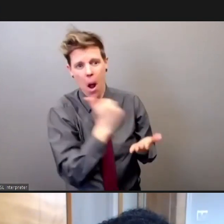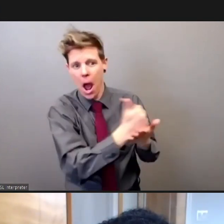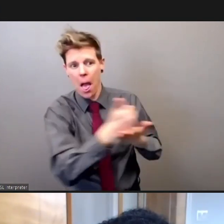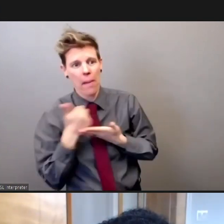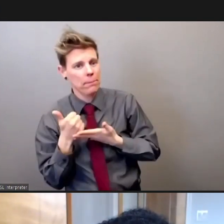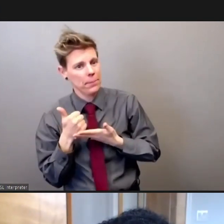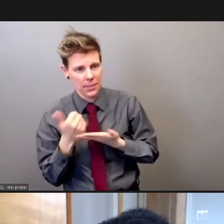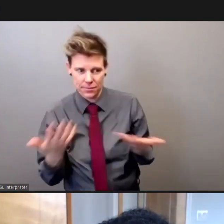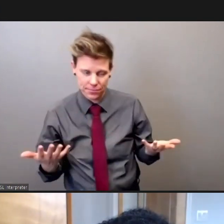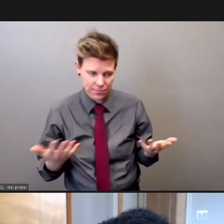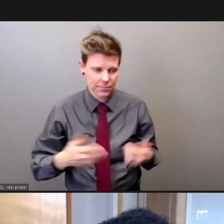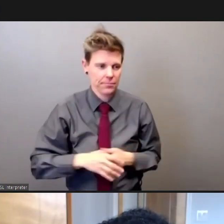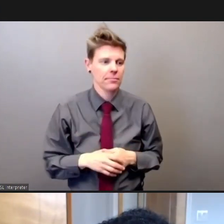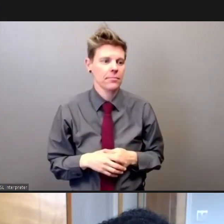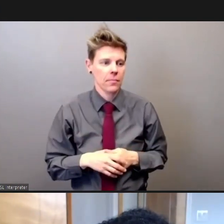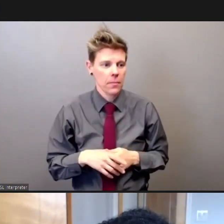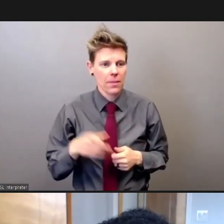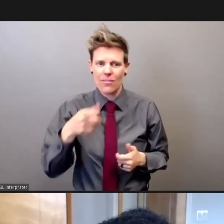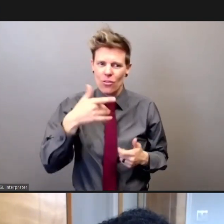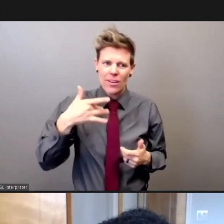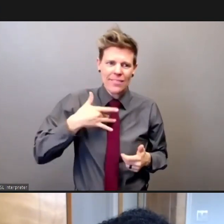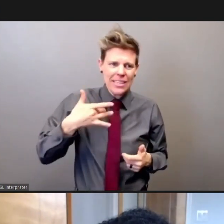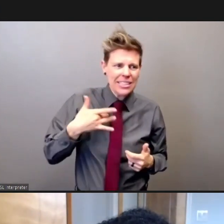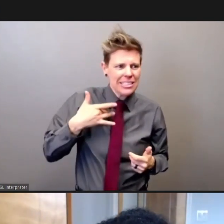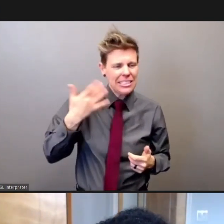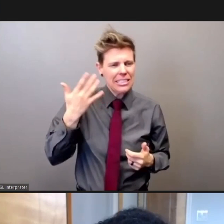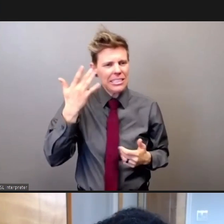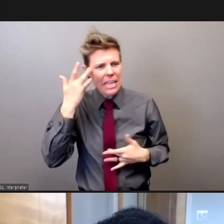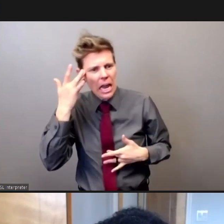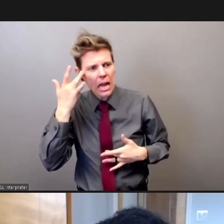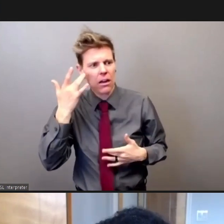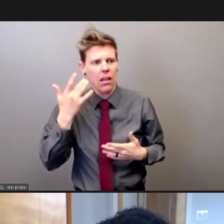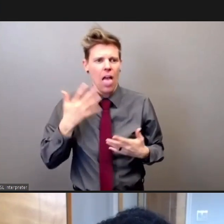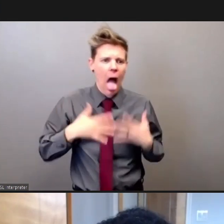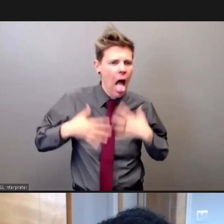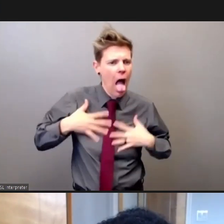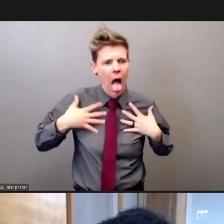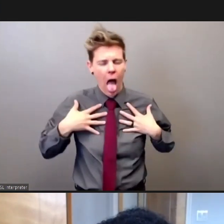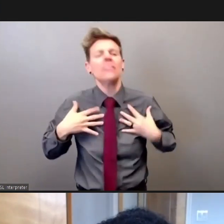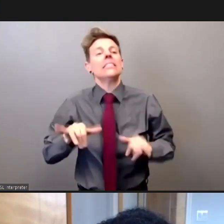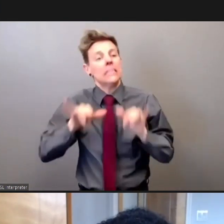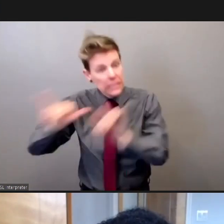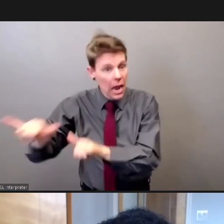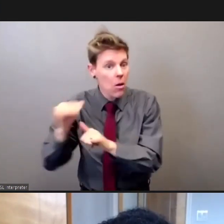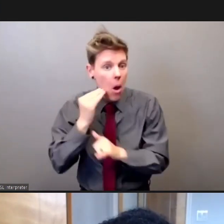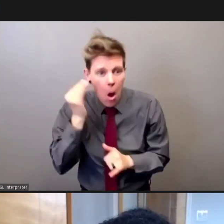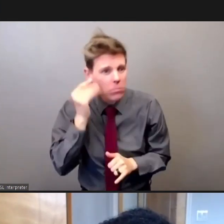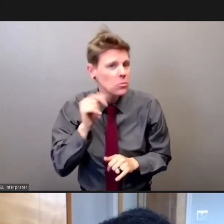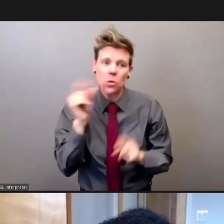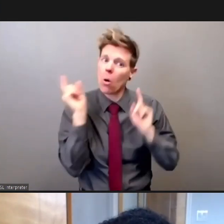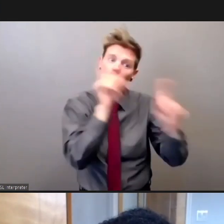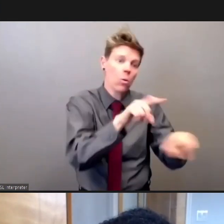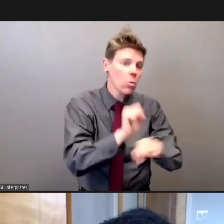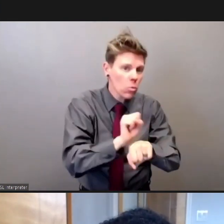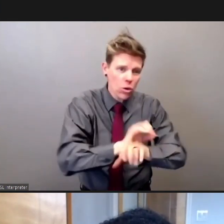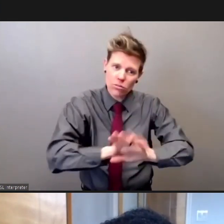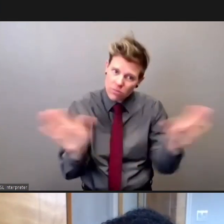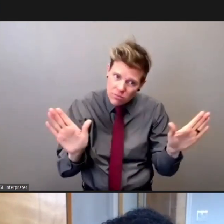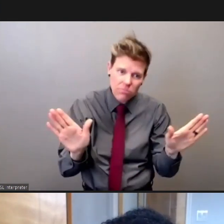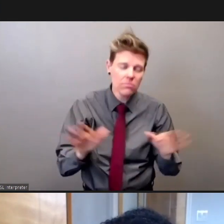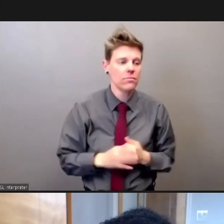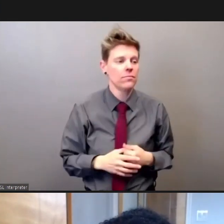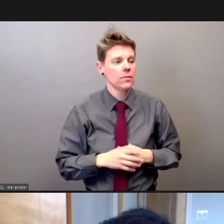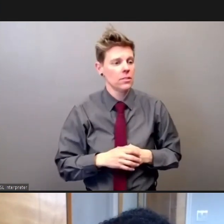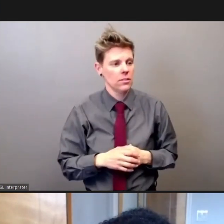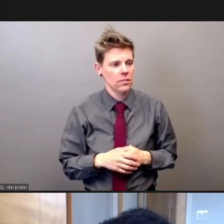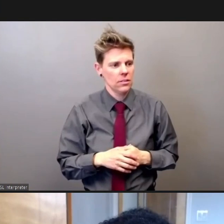sick, even a little bit sick, and not going out or going to work. And then lastly, on the question of vaccine, the more people that get vaccinated,